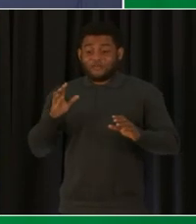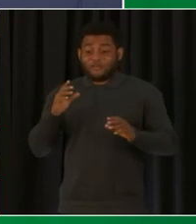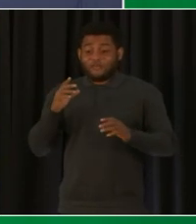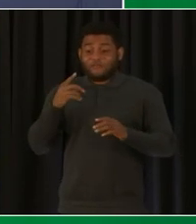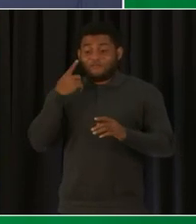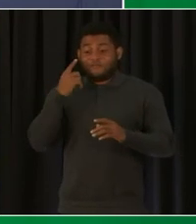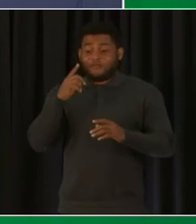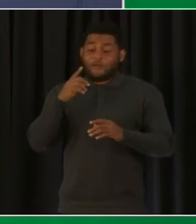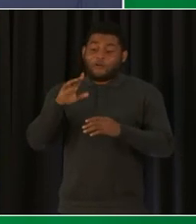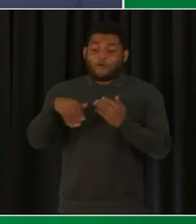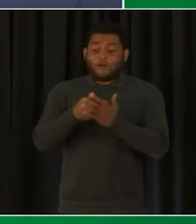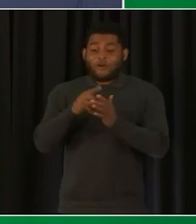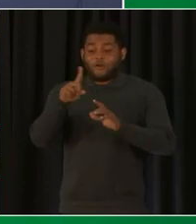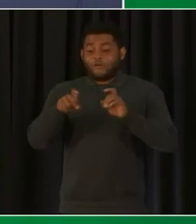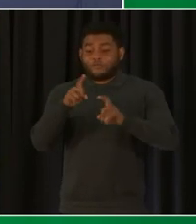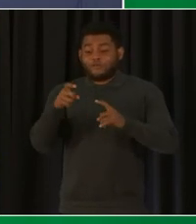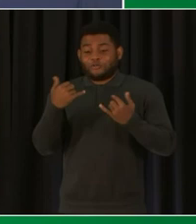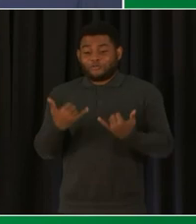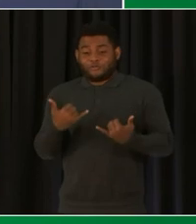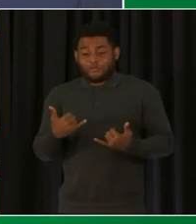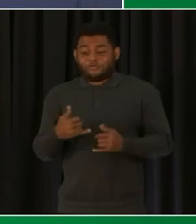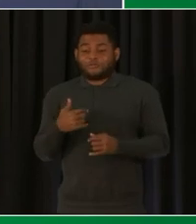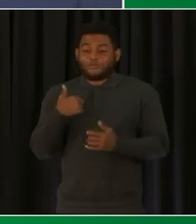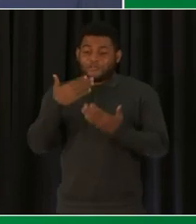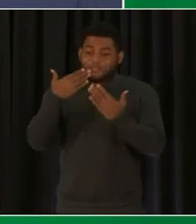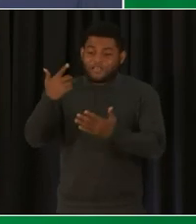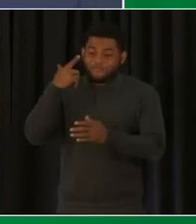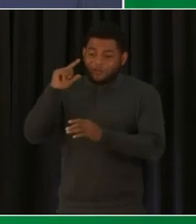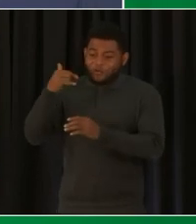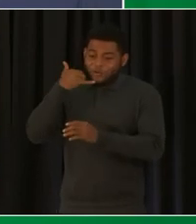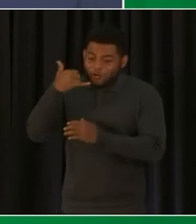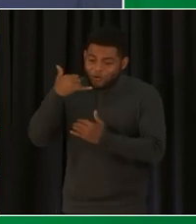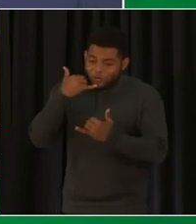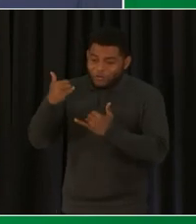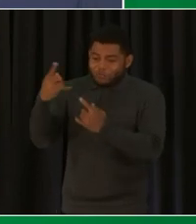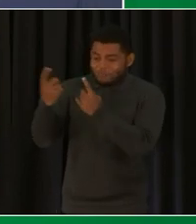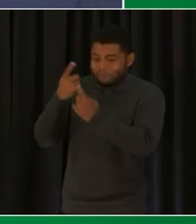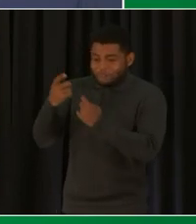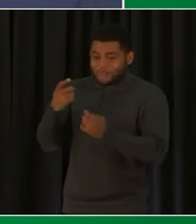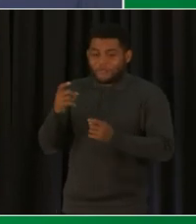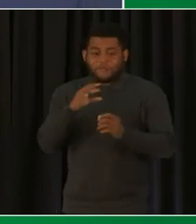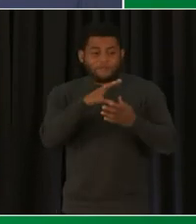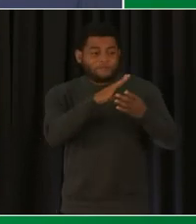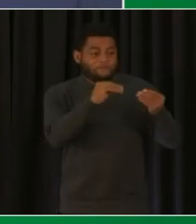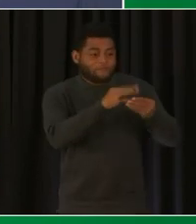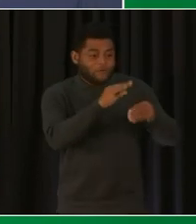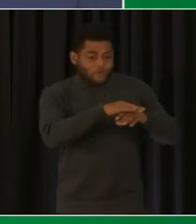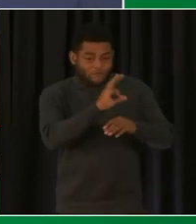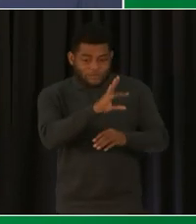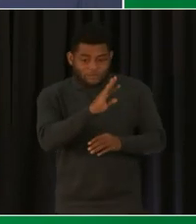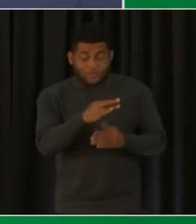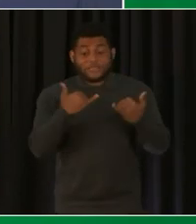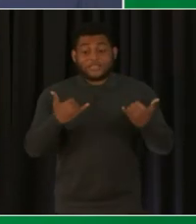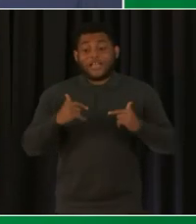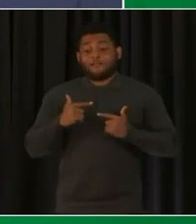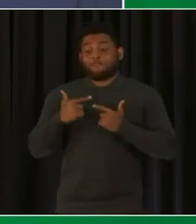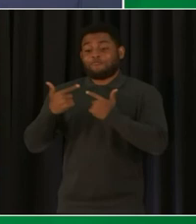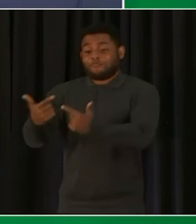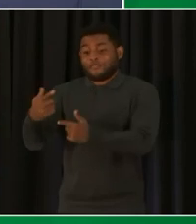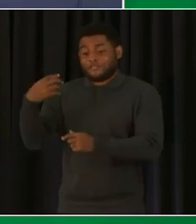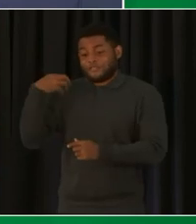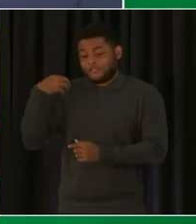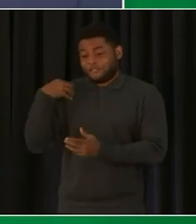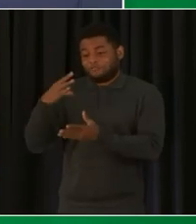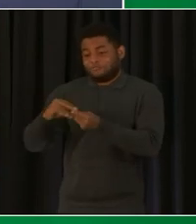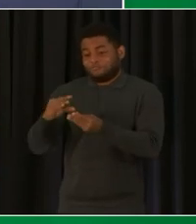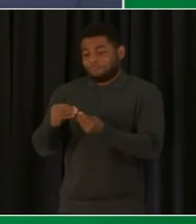on social media. I'm going to pass it back over to the Chancellor to close us out for the evening. Yeah, thank you again to all